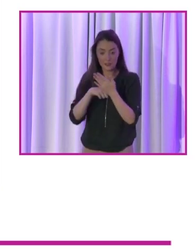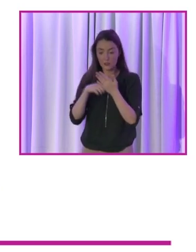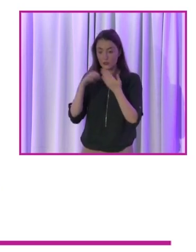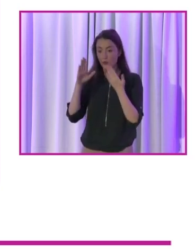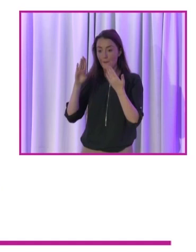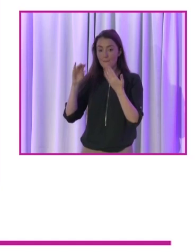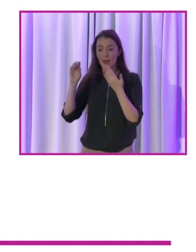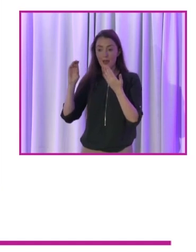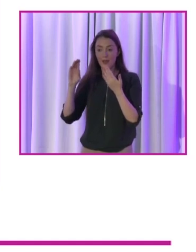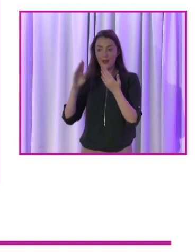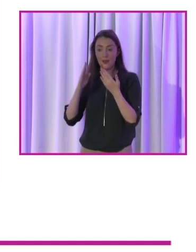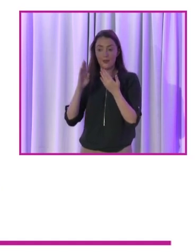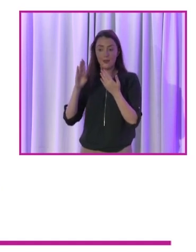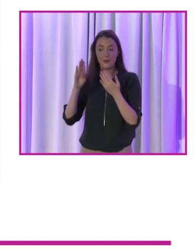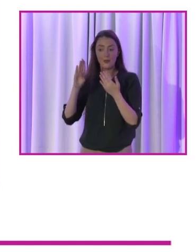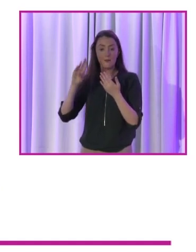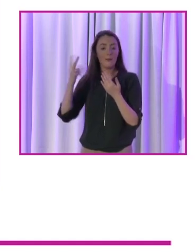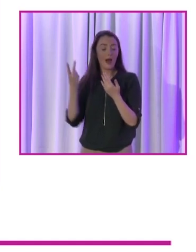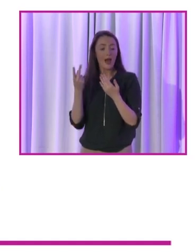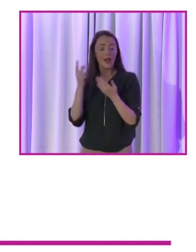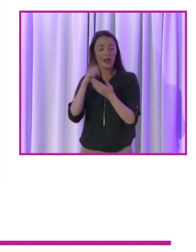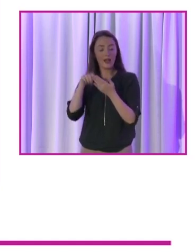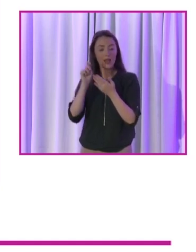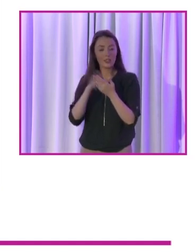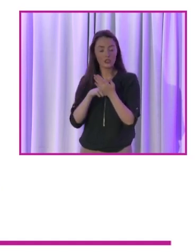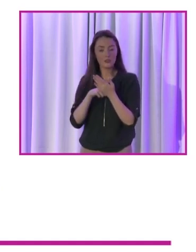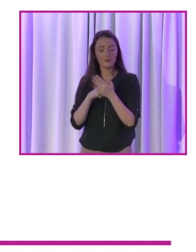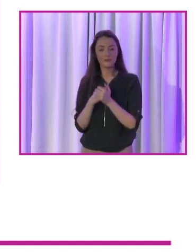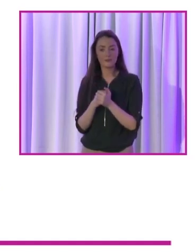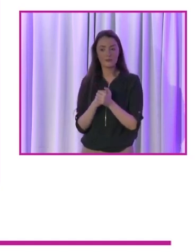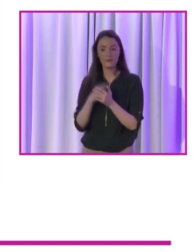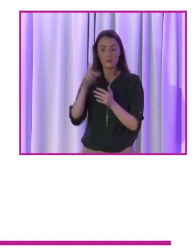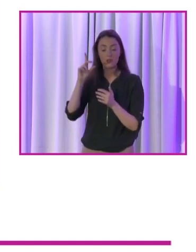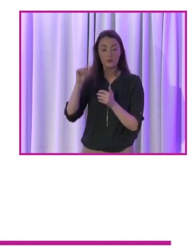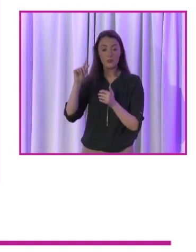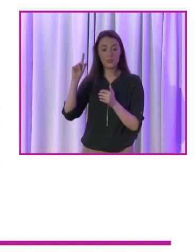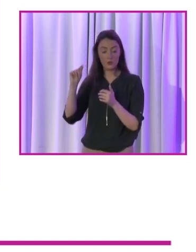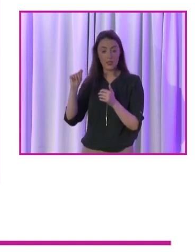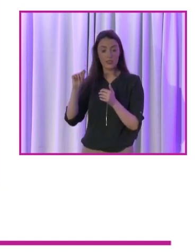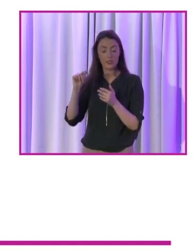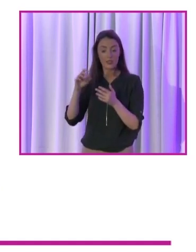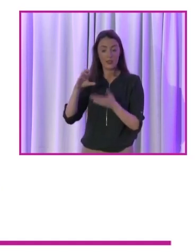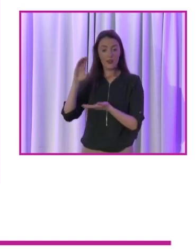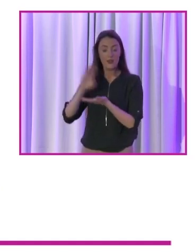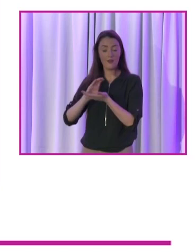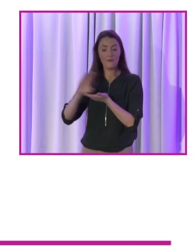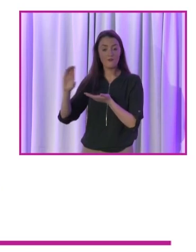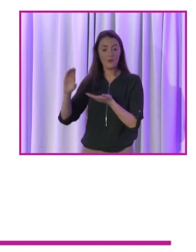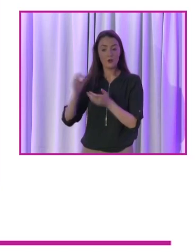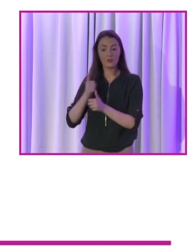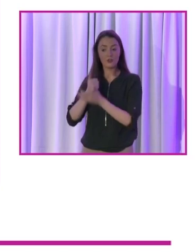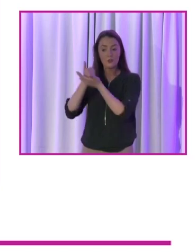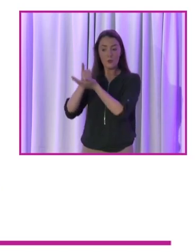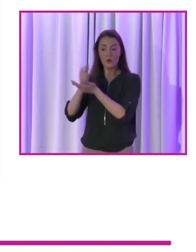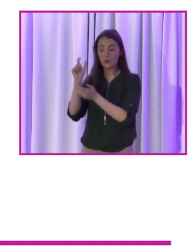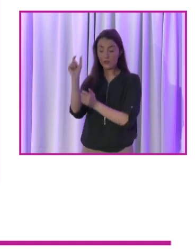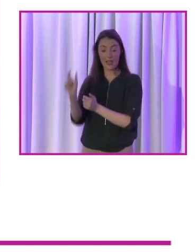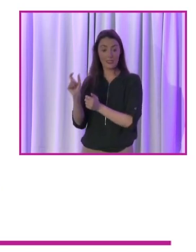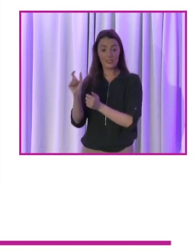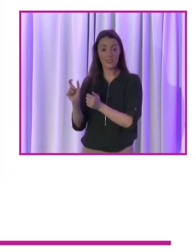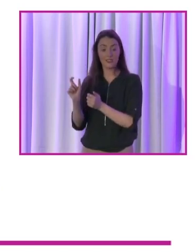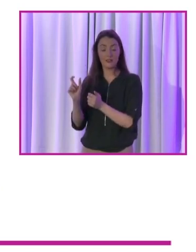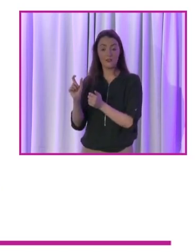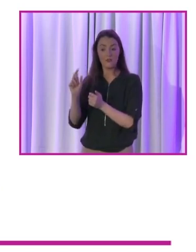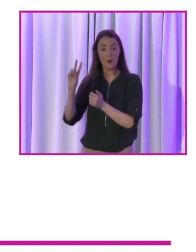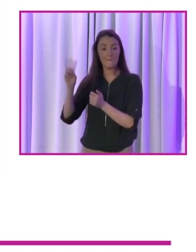by-elections. In 2020, the fund supported a candidate in a local authority by-election